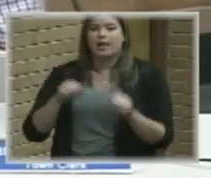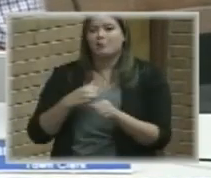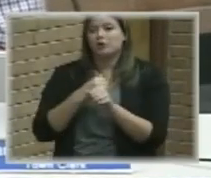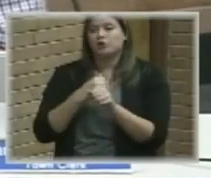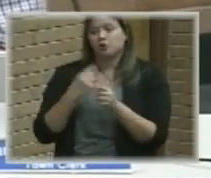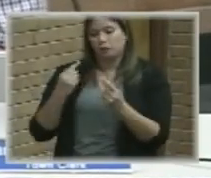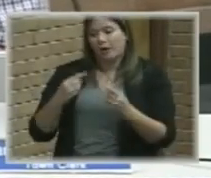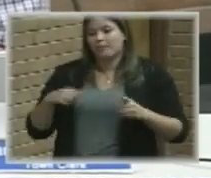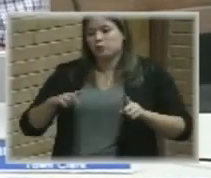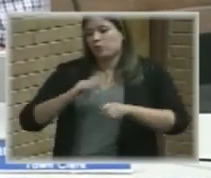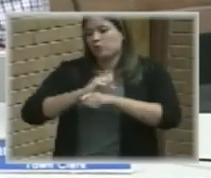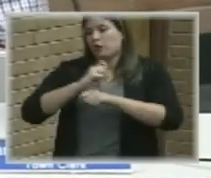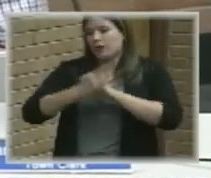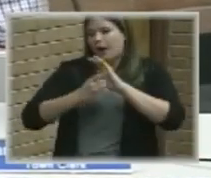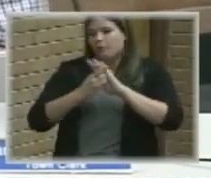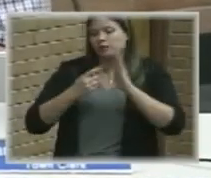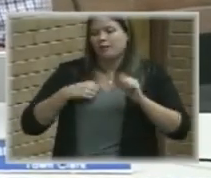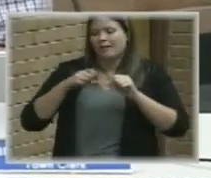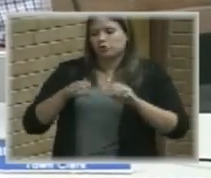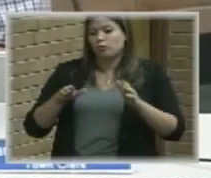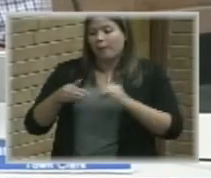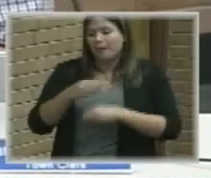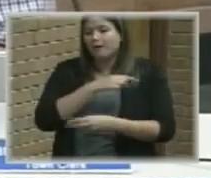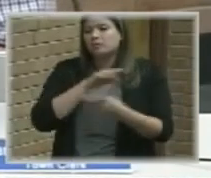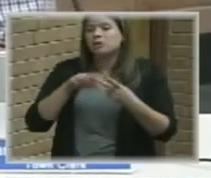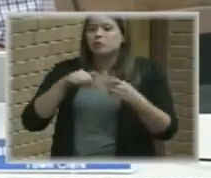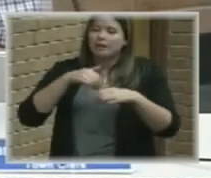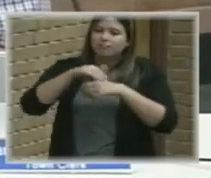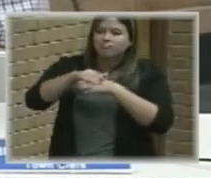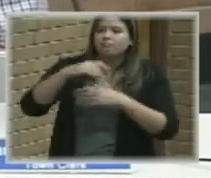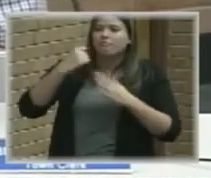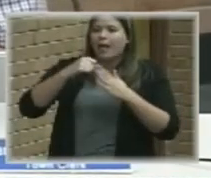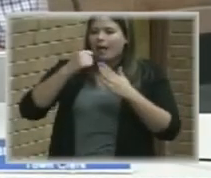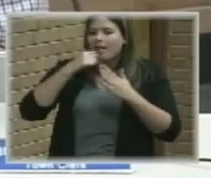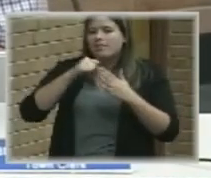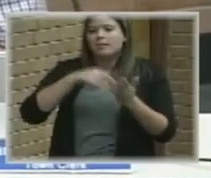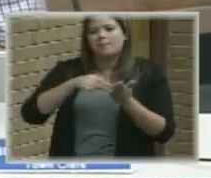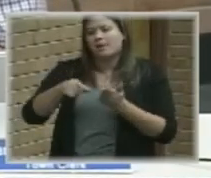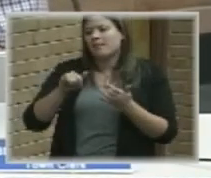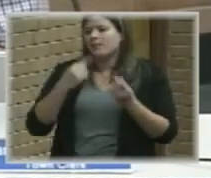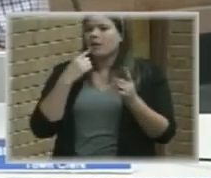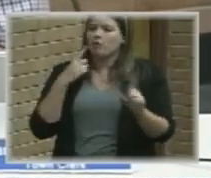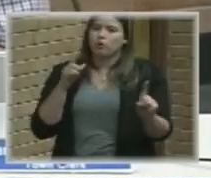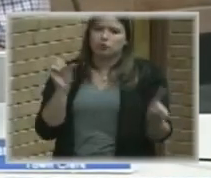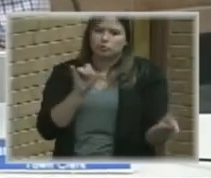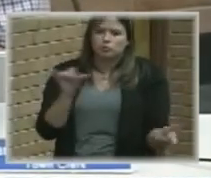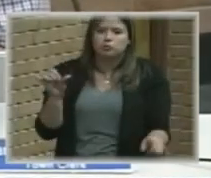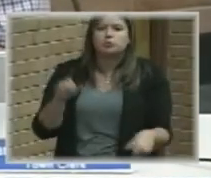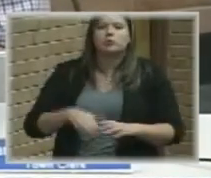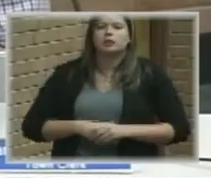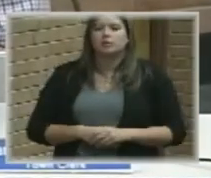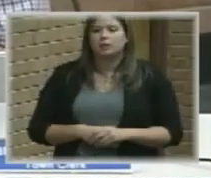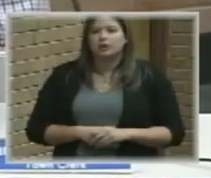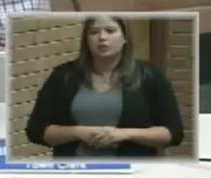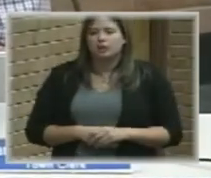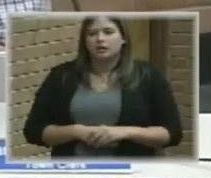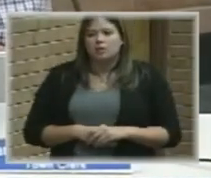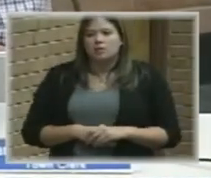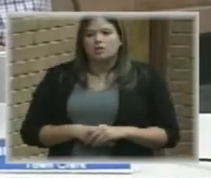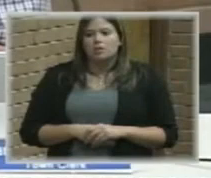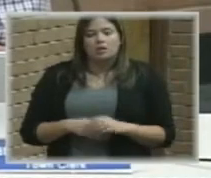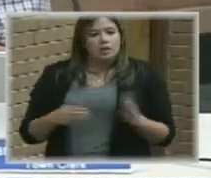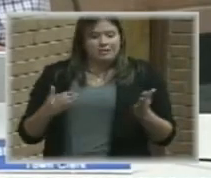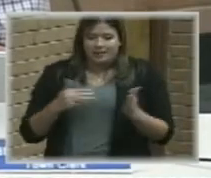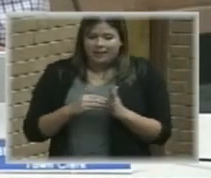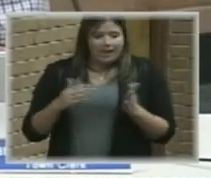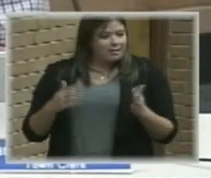work hours. Obviously, mailing payment is always, works as well. Though again, as